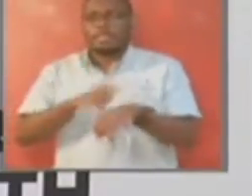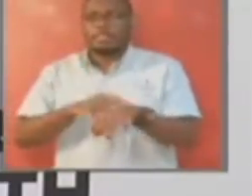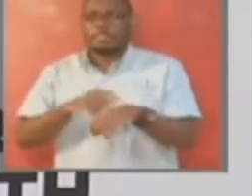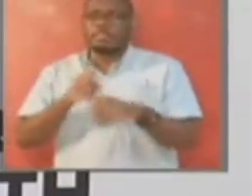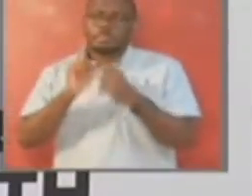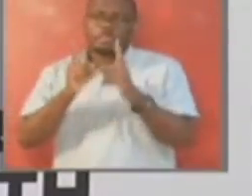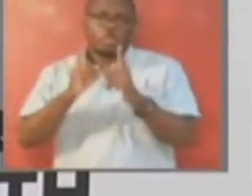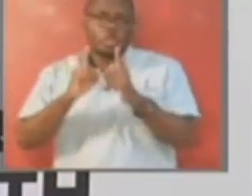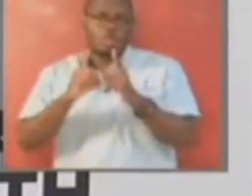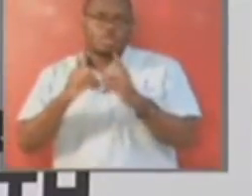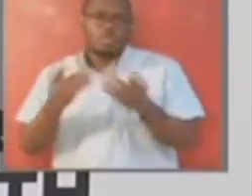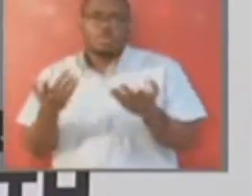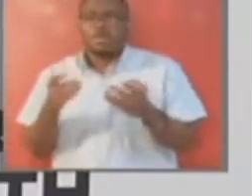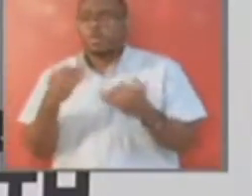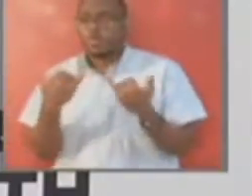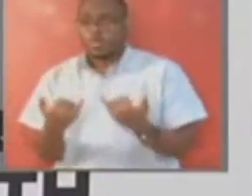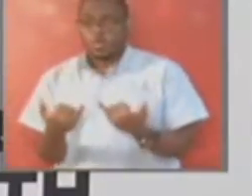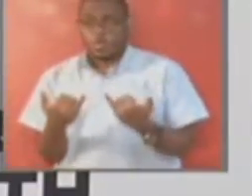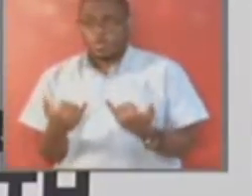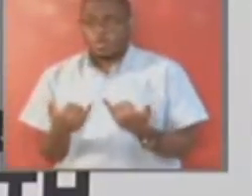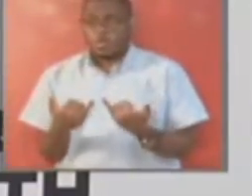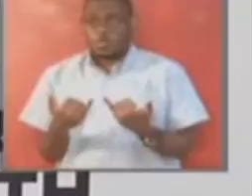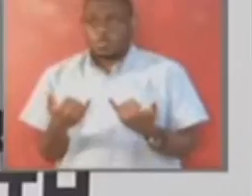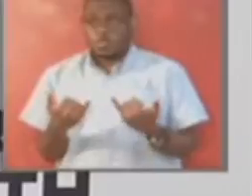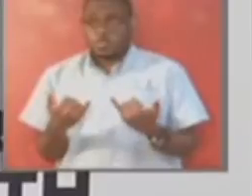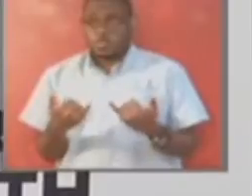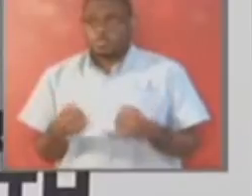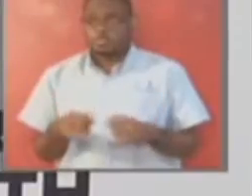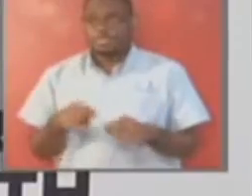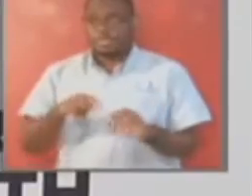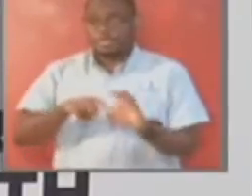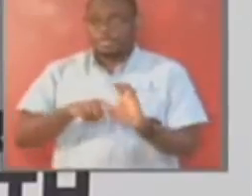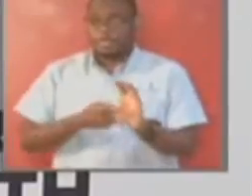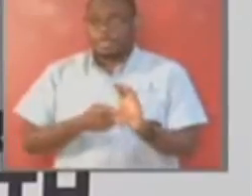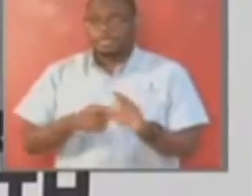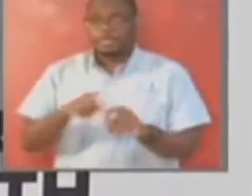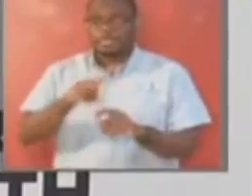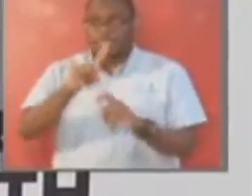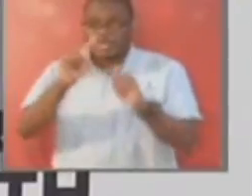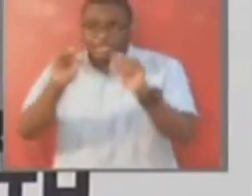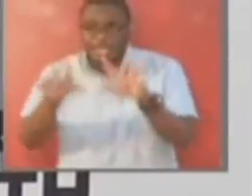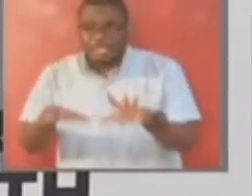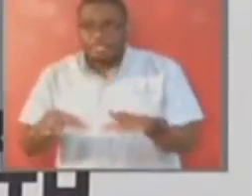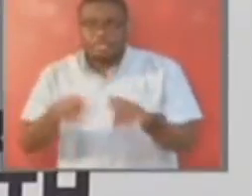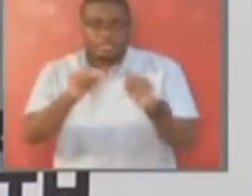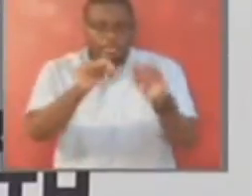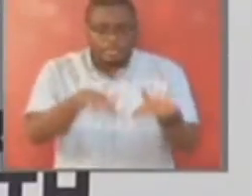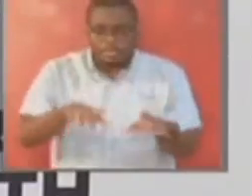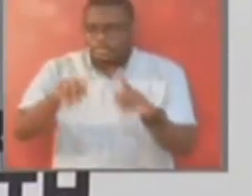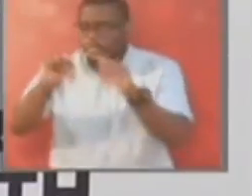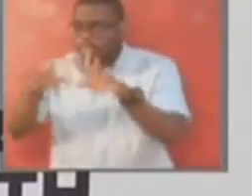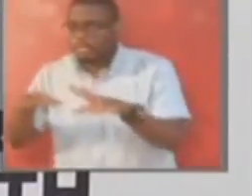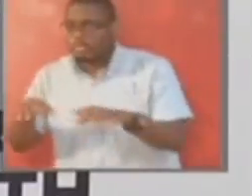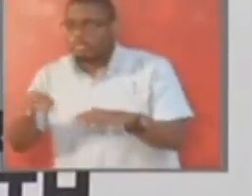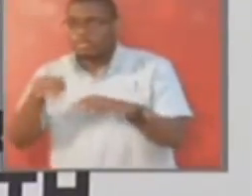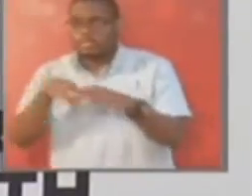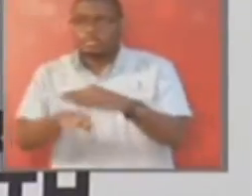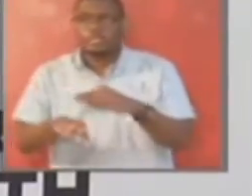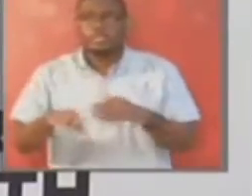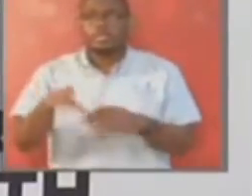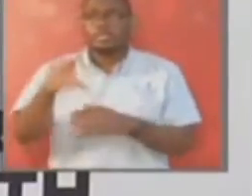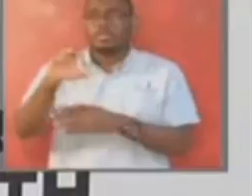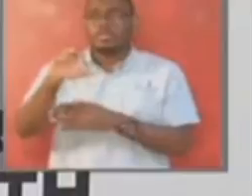putting things in place to be able to begin the testing. The sample collection is through the Caribbean Public Health Agency, and we